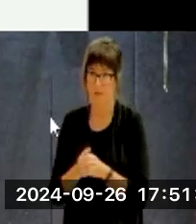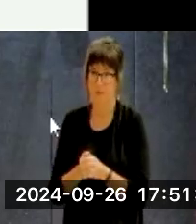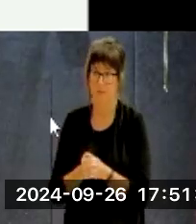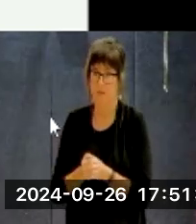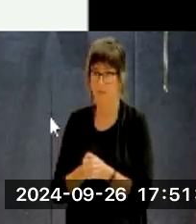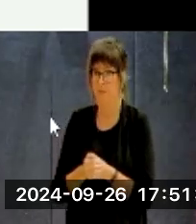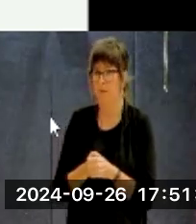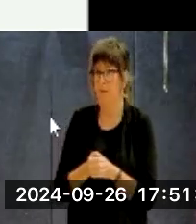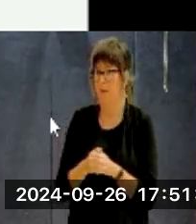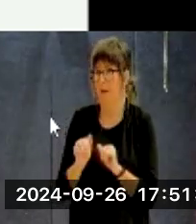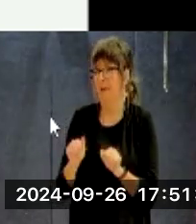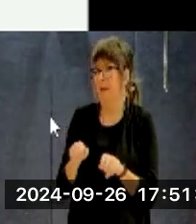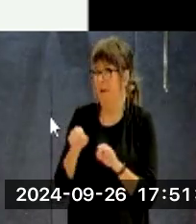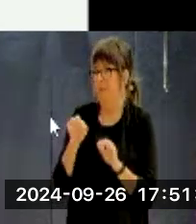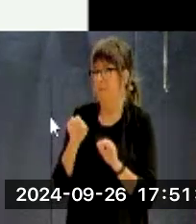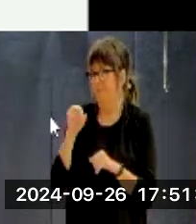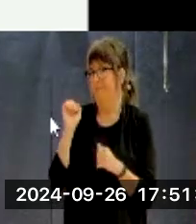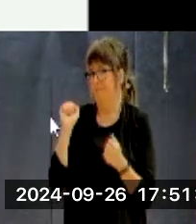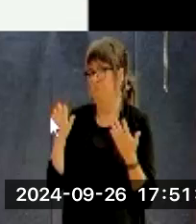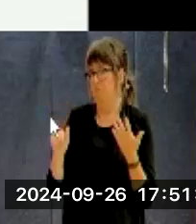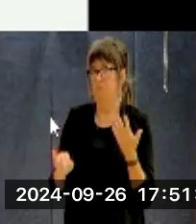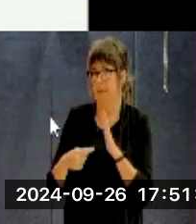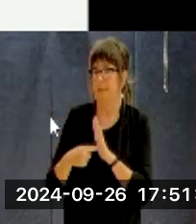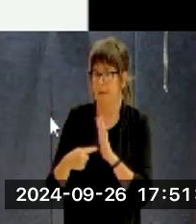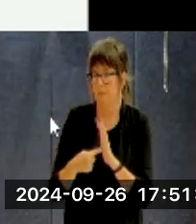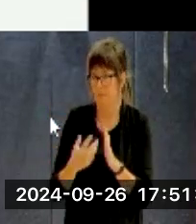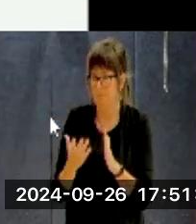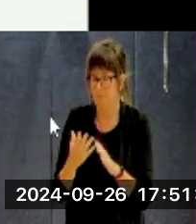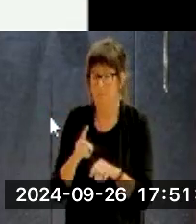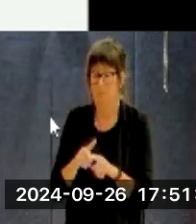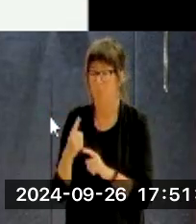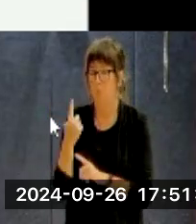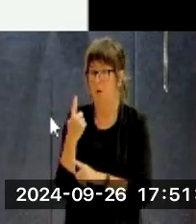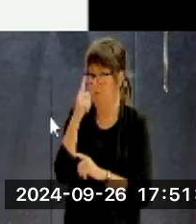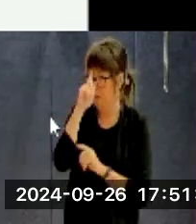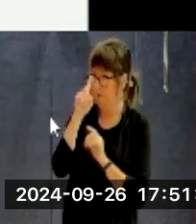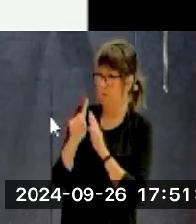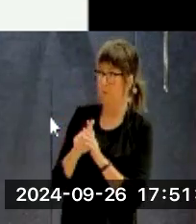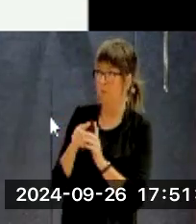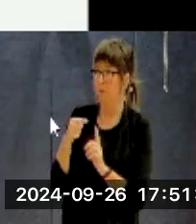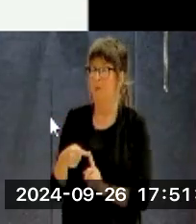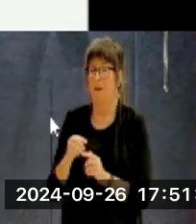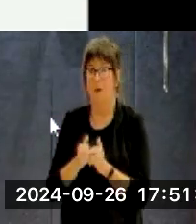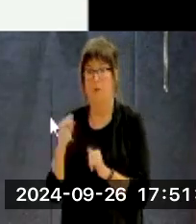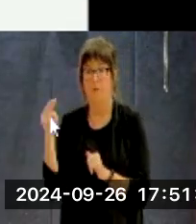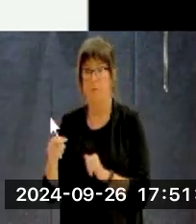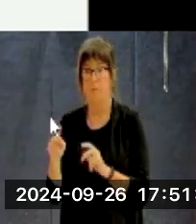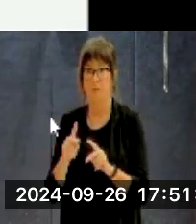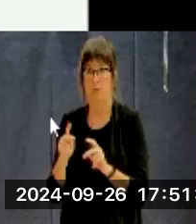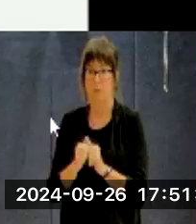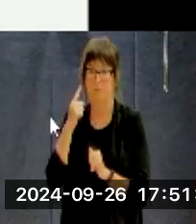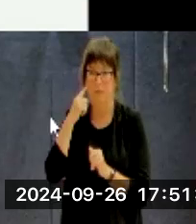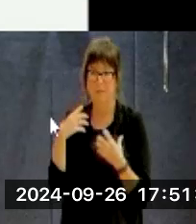any number of examples, but one in particular is just how we view people with mental